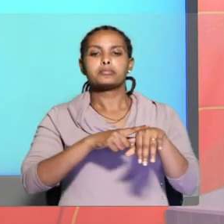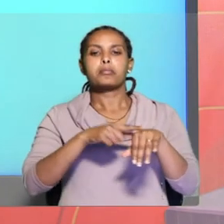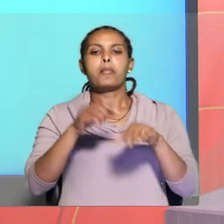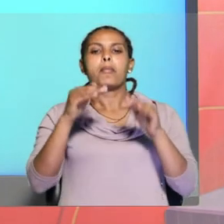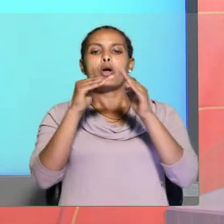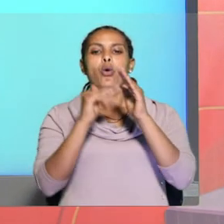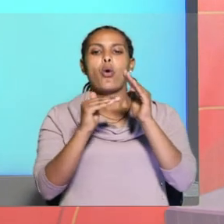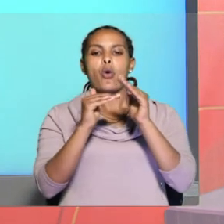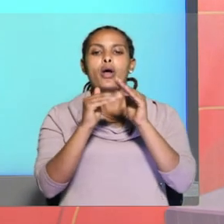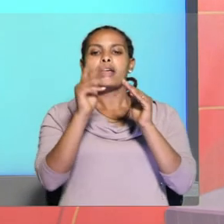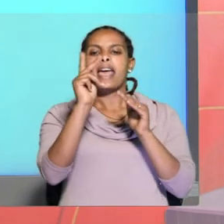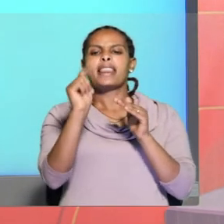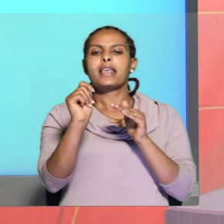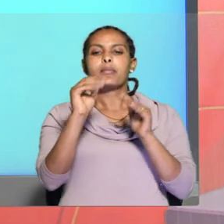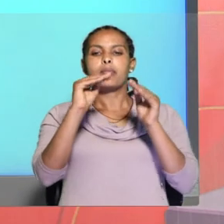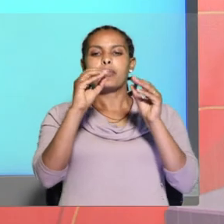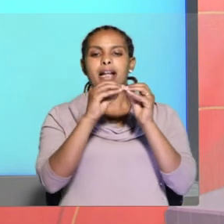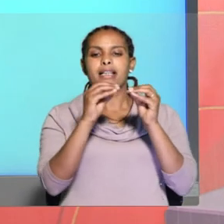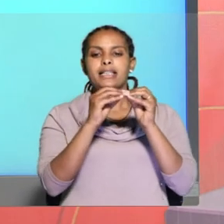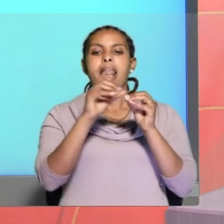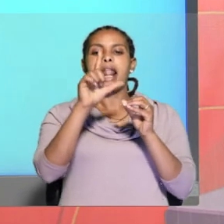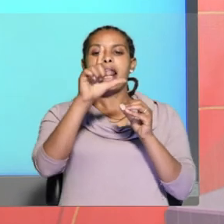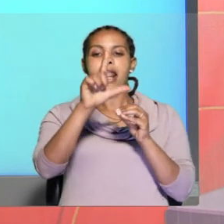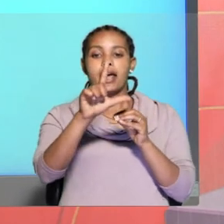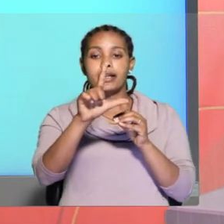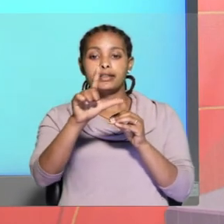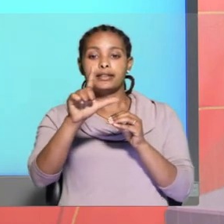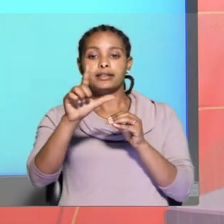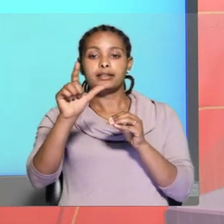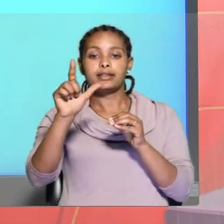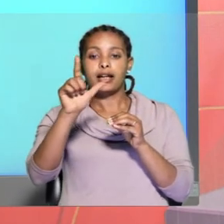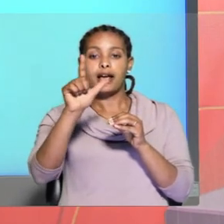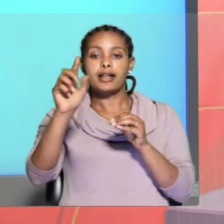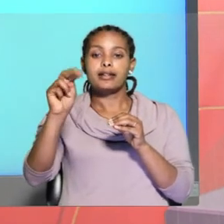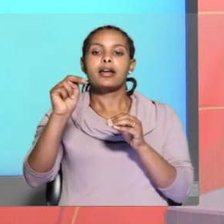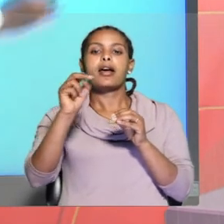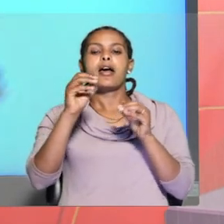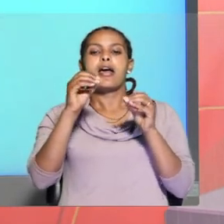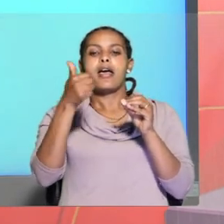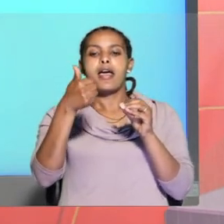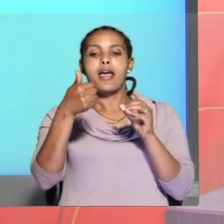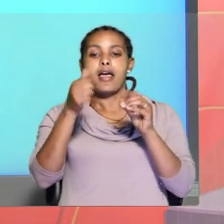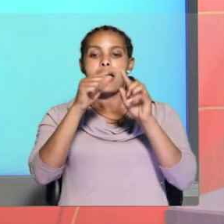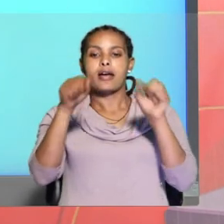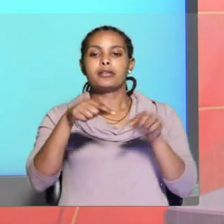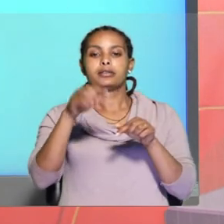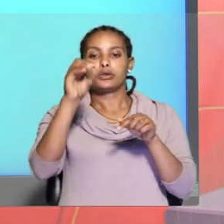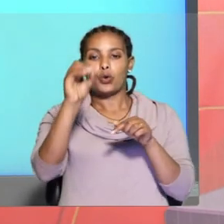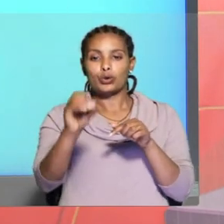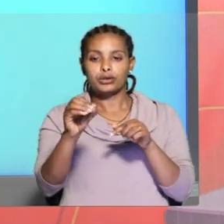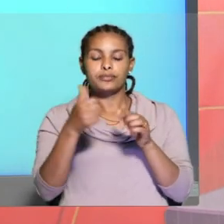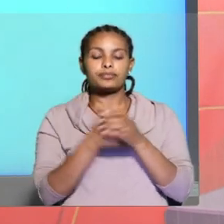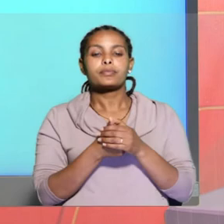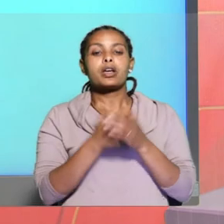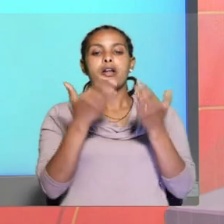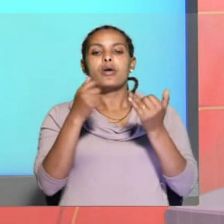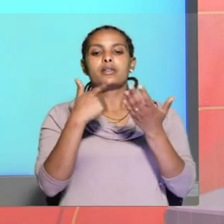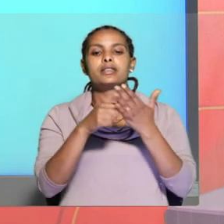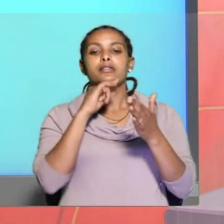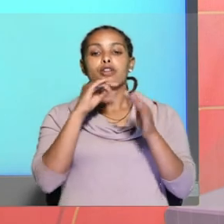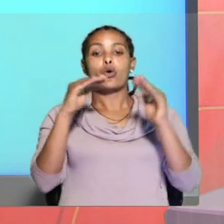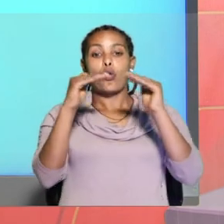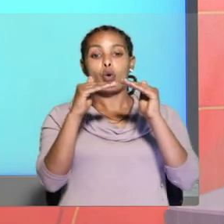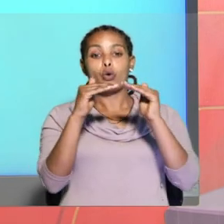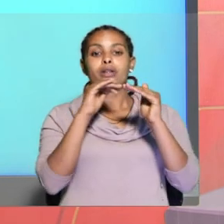minus kt plus length translation of a naught's initial concentration now this